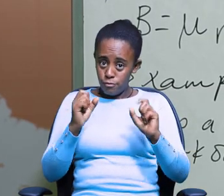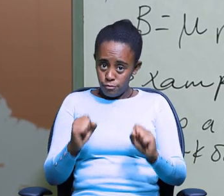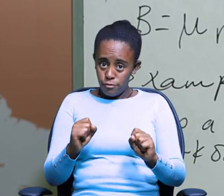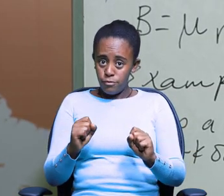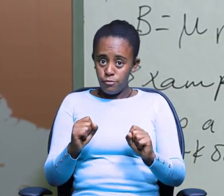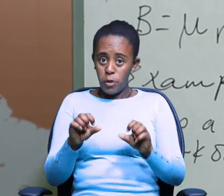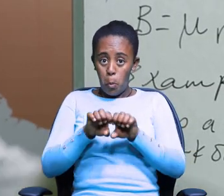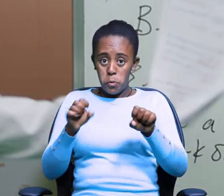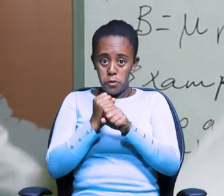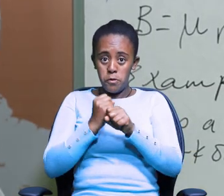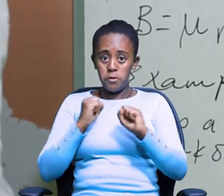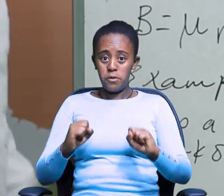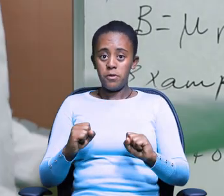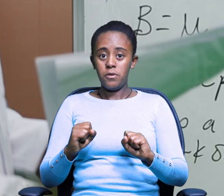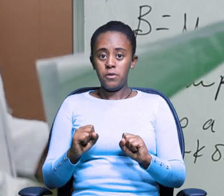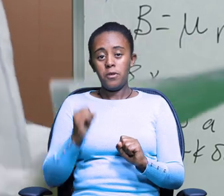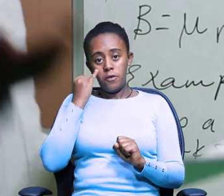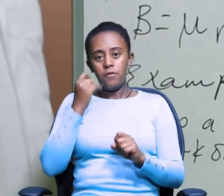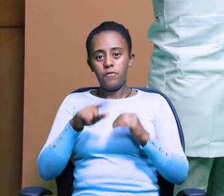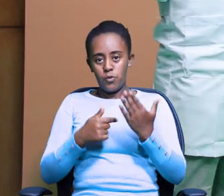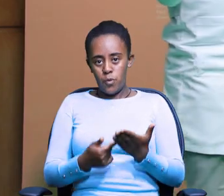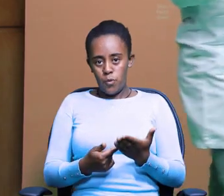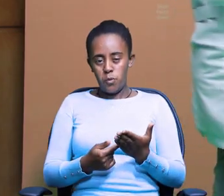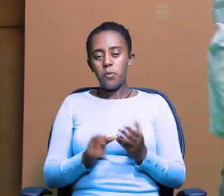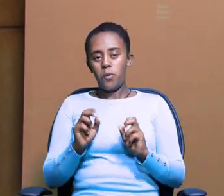equation? If so,